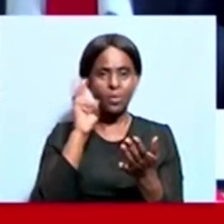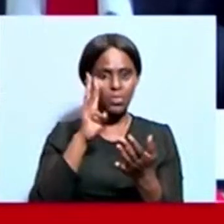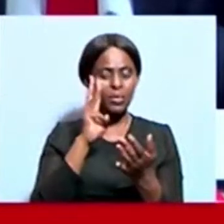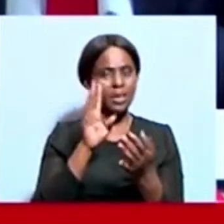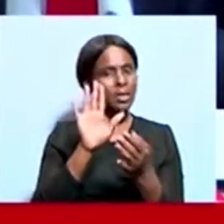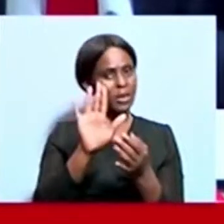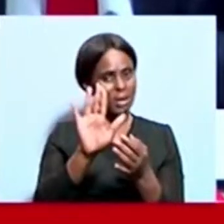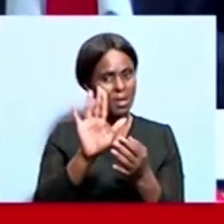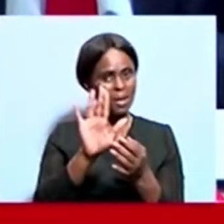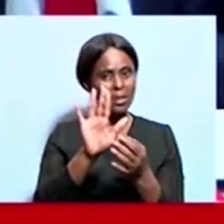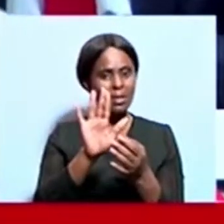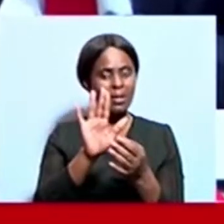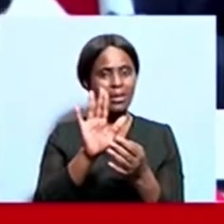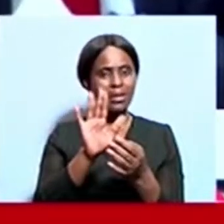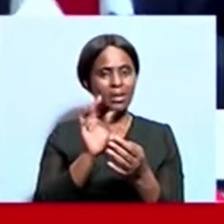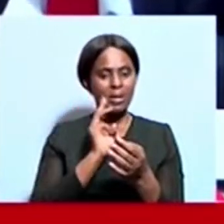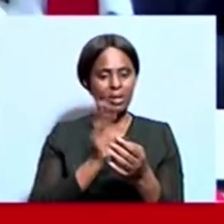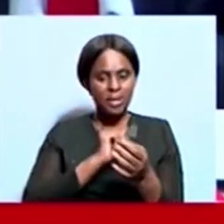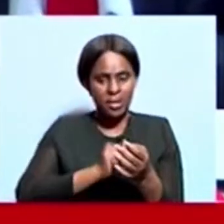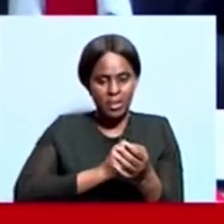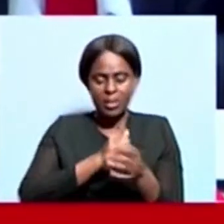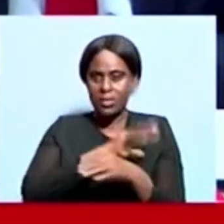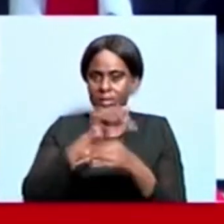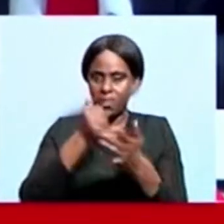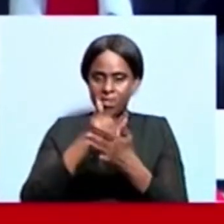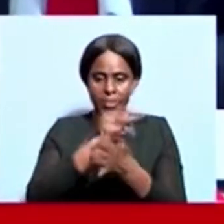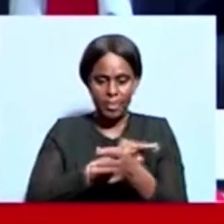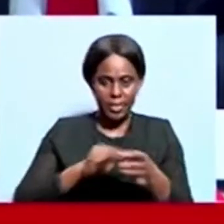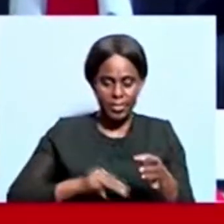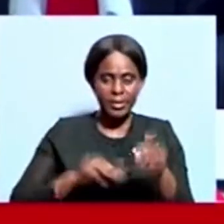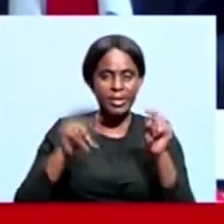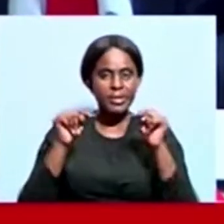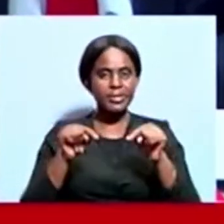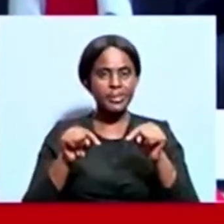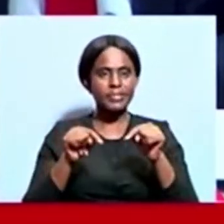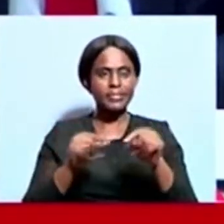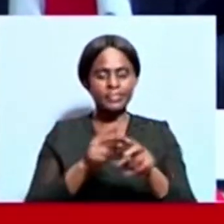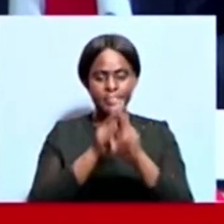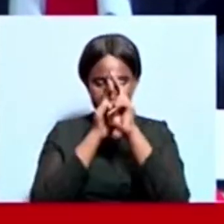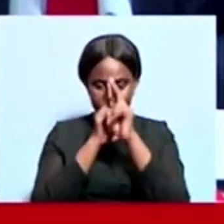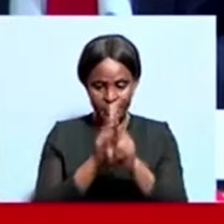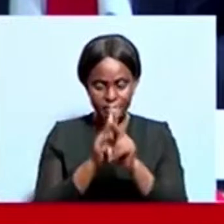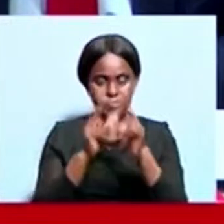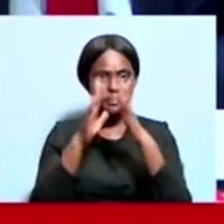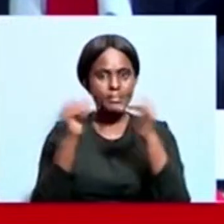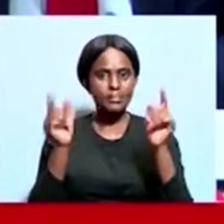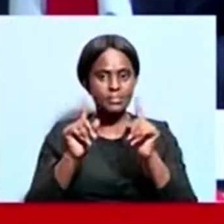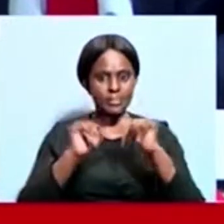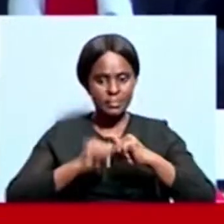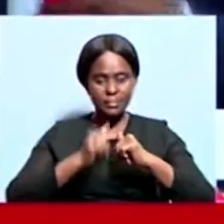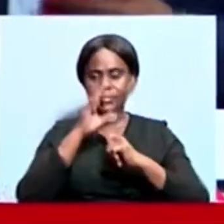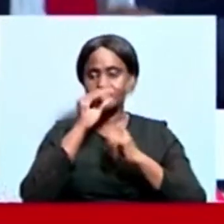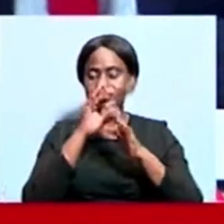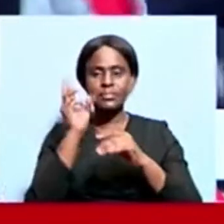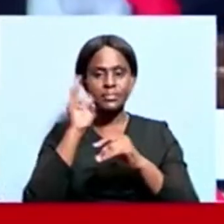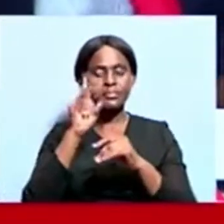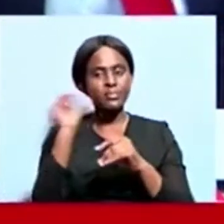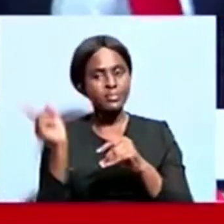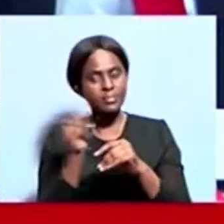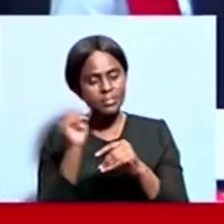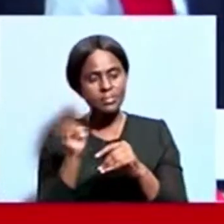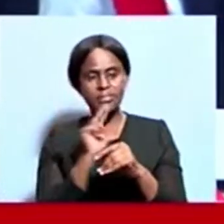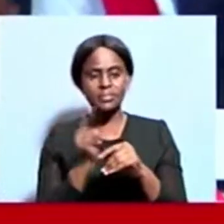think we are all members of this honorable house, where the speaker would always say we